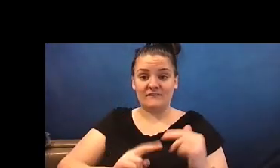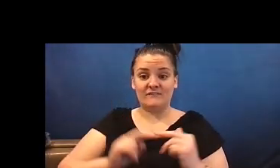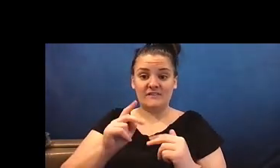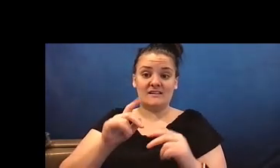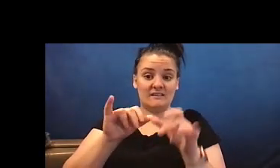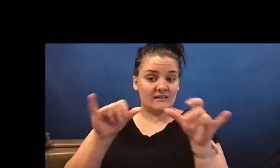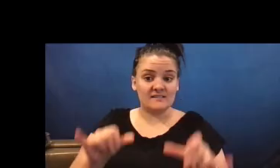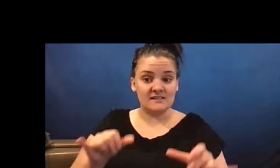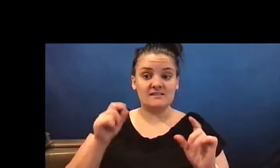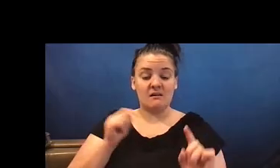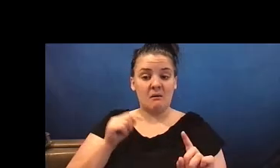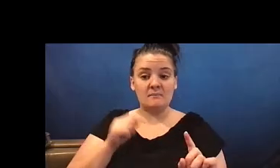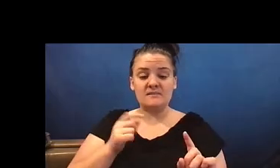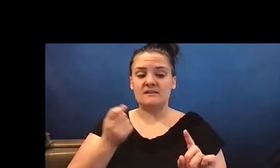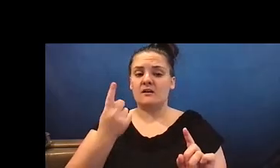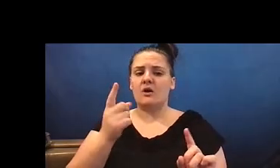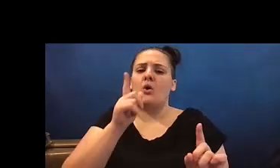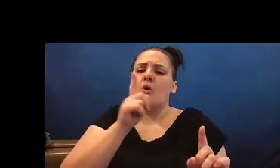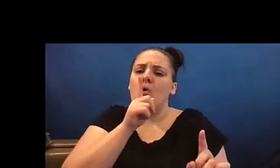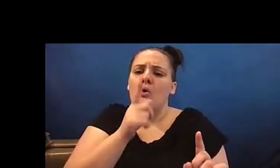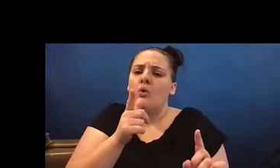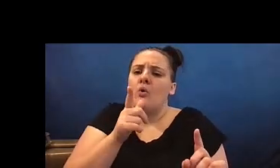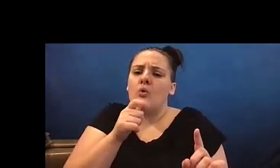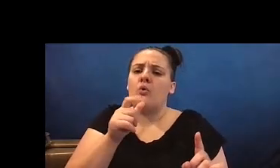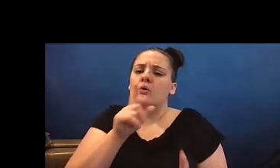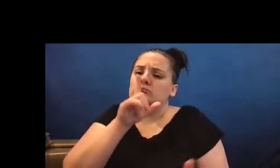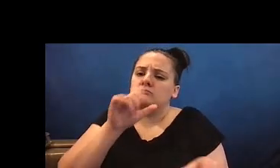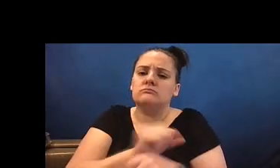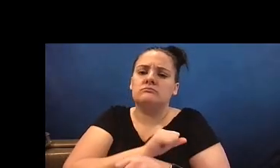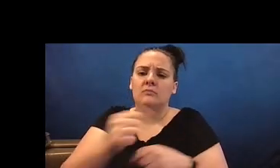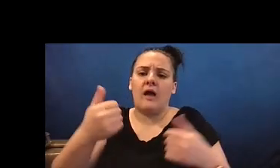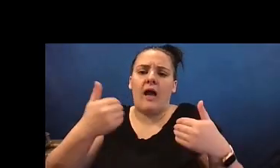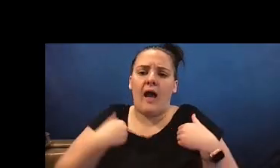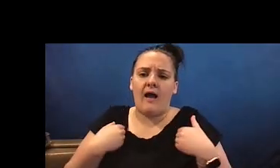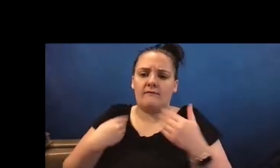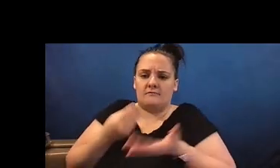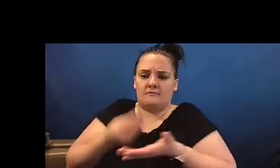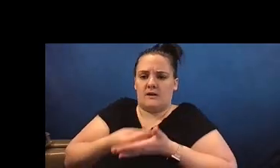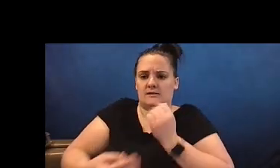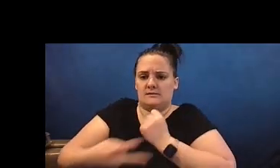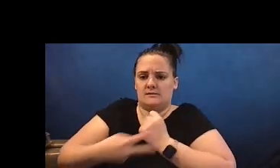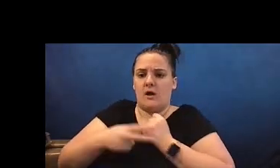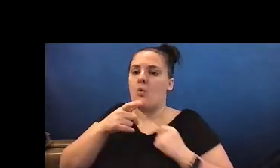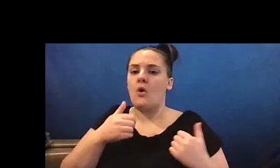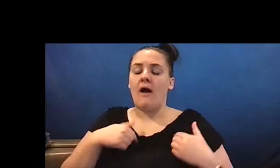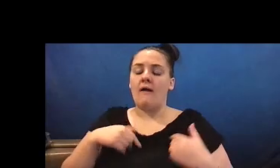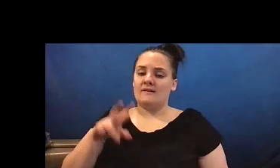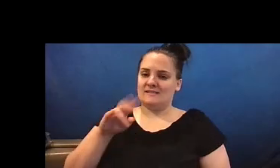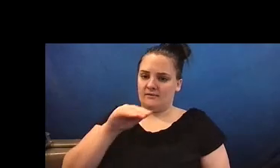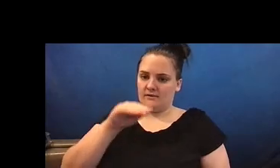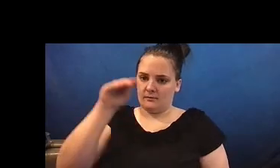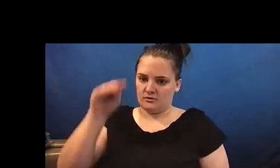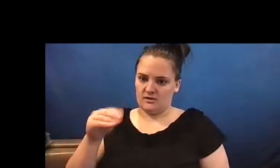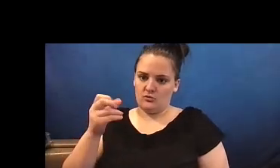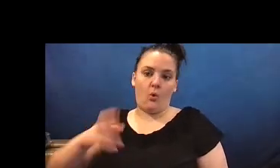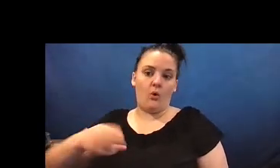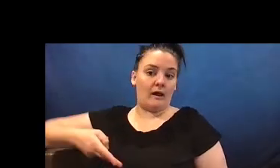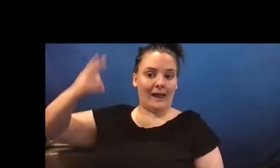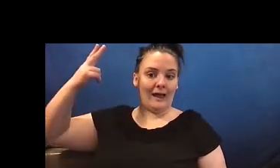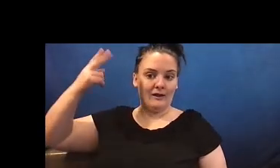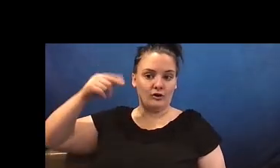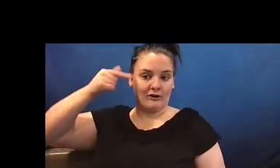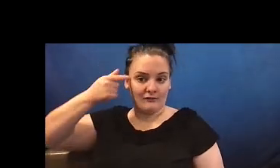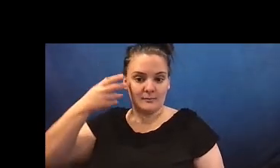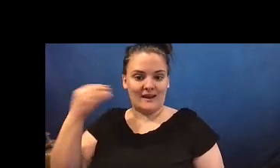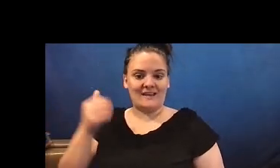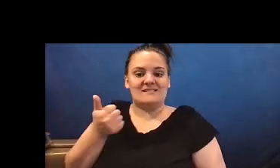who are the true safety net facilities? Who has a 70% or higher government or self-pay mix? And those